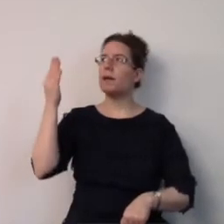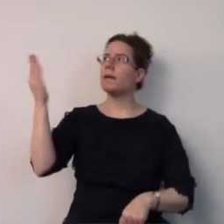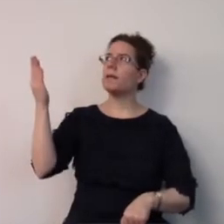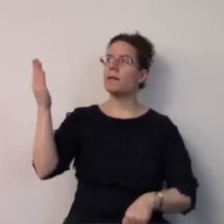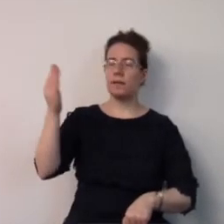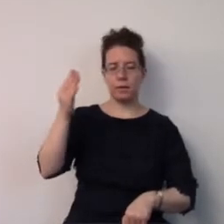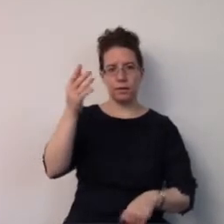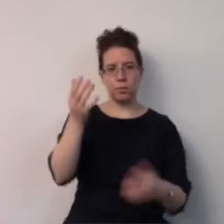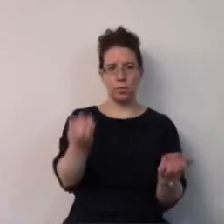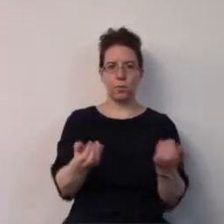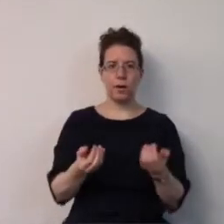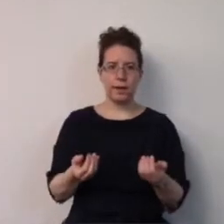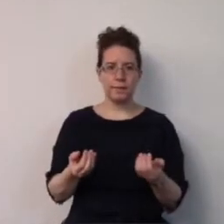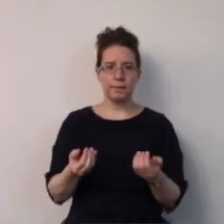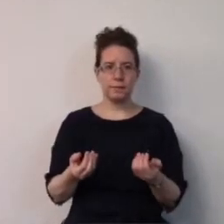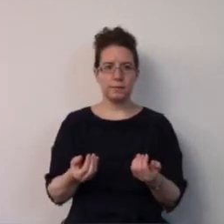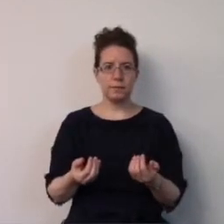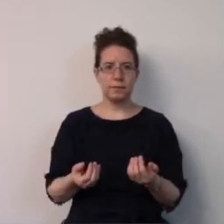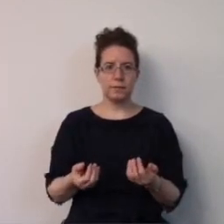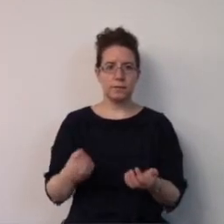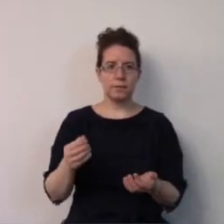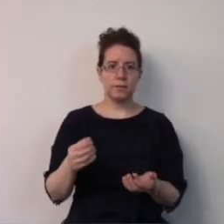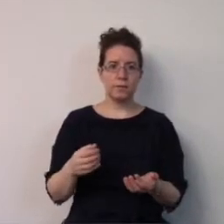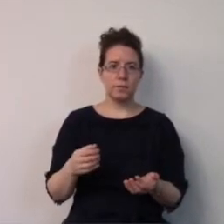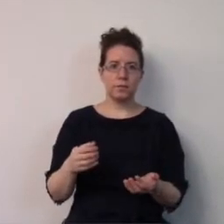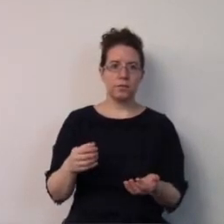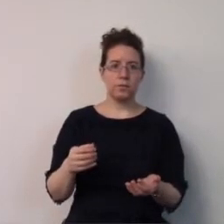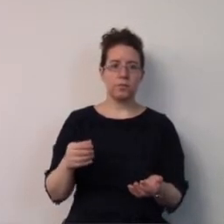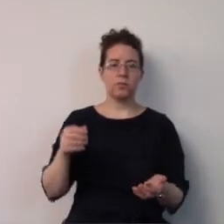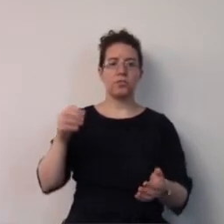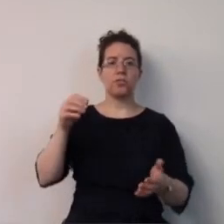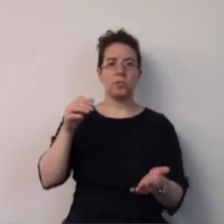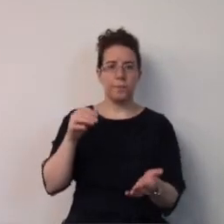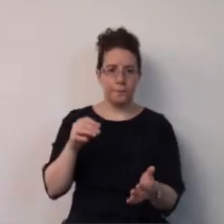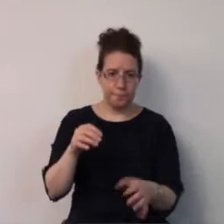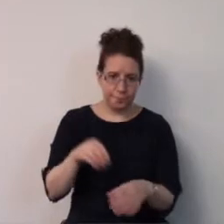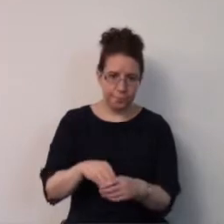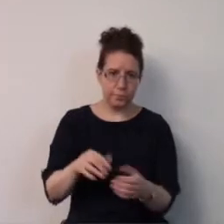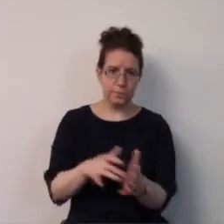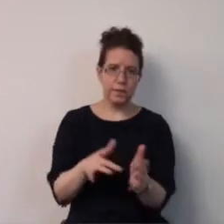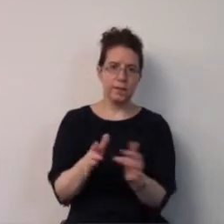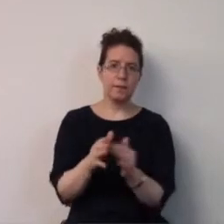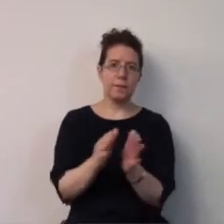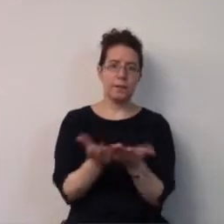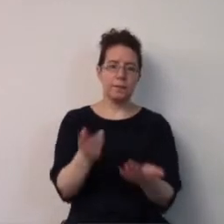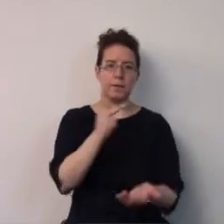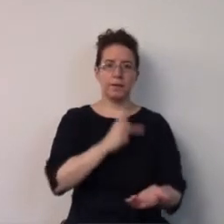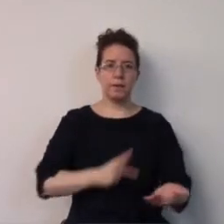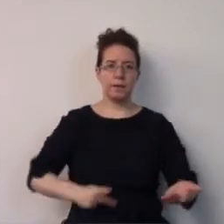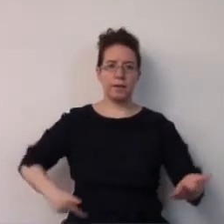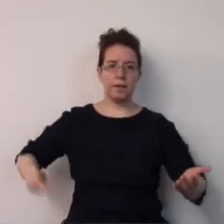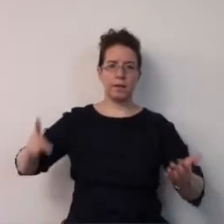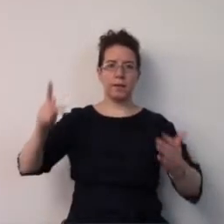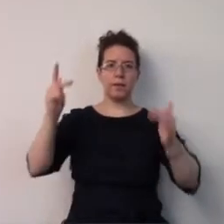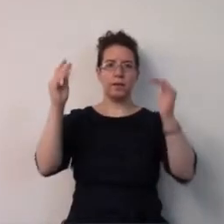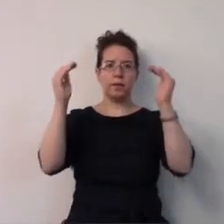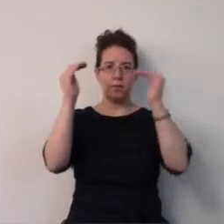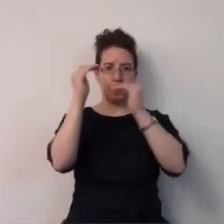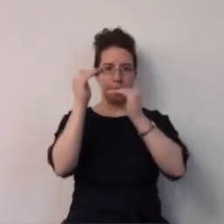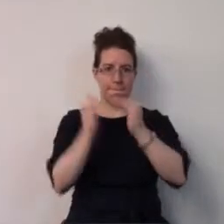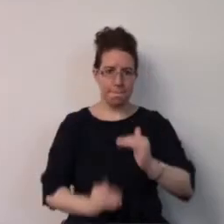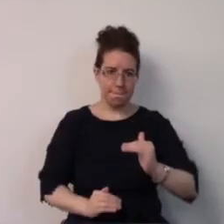the earth are reputed as nothing. And he doeth according to his will in the army of the heaven and among